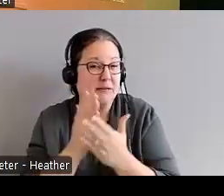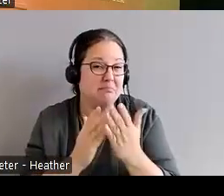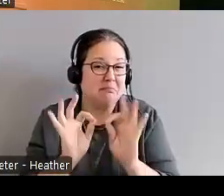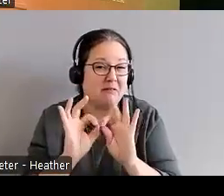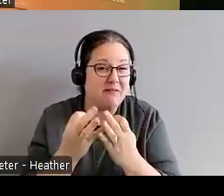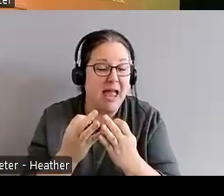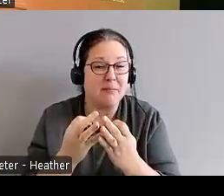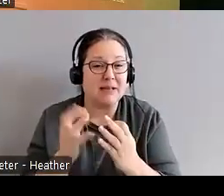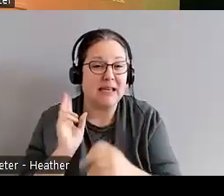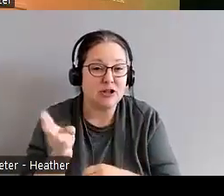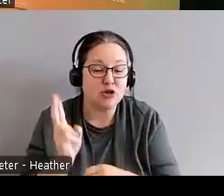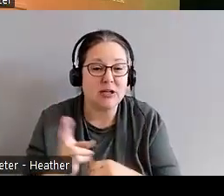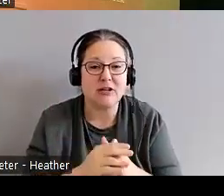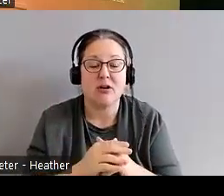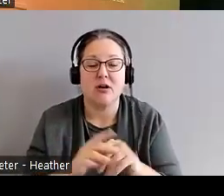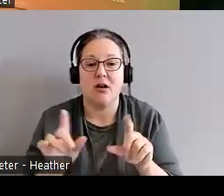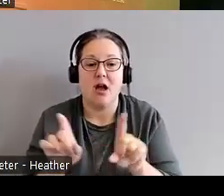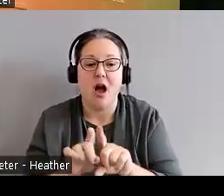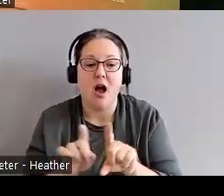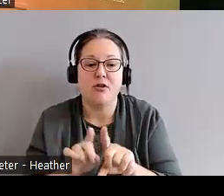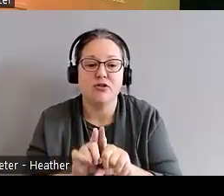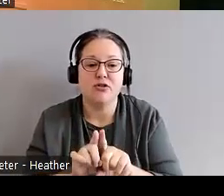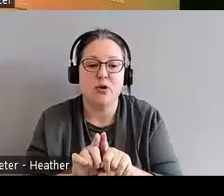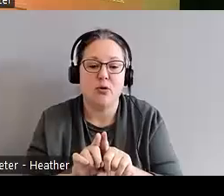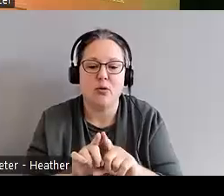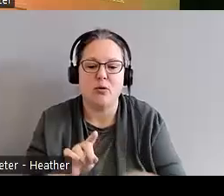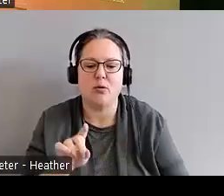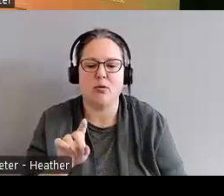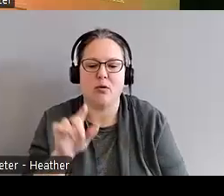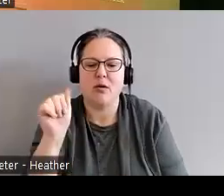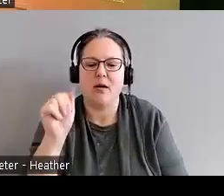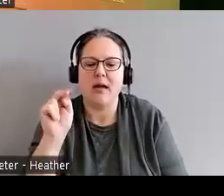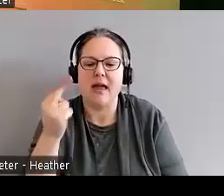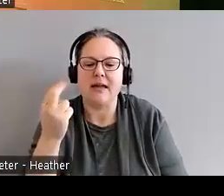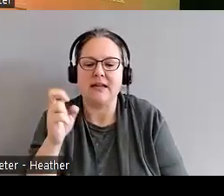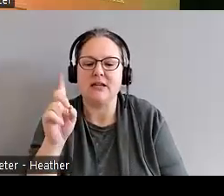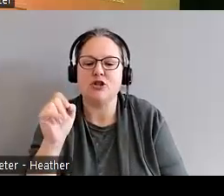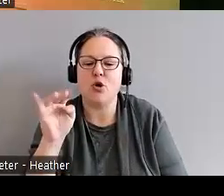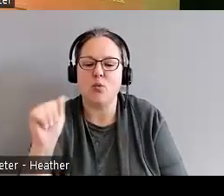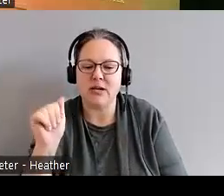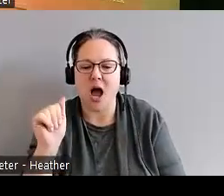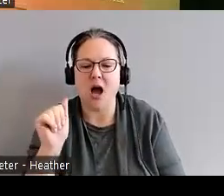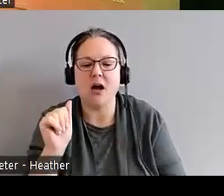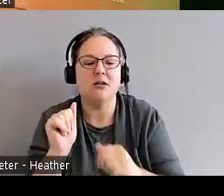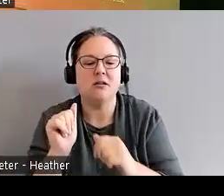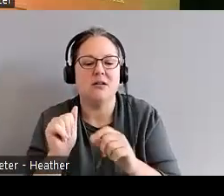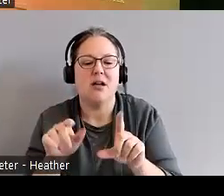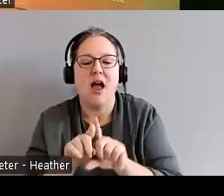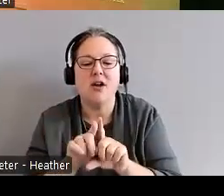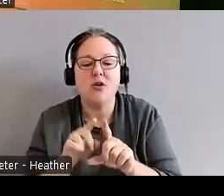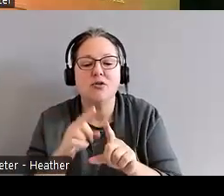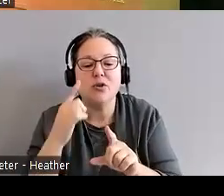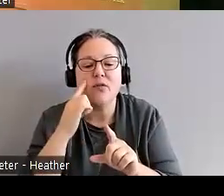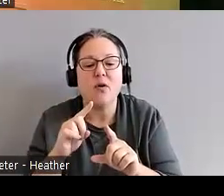less, and also anhedonia related to some of the circuitry-related issues, and psychomotor retardation. And though that's